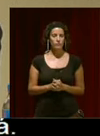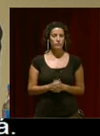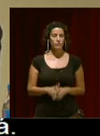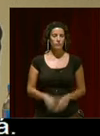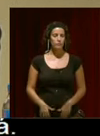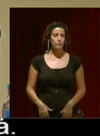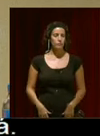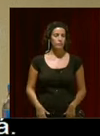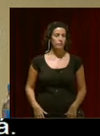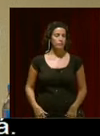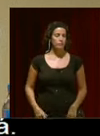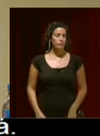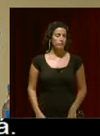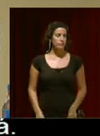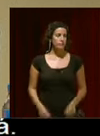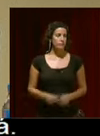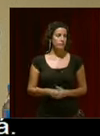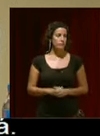now.